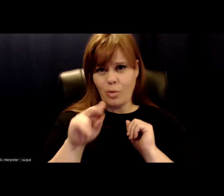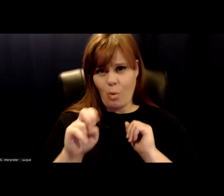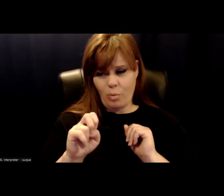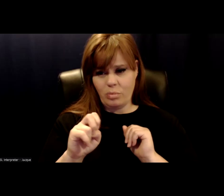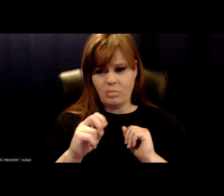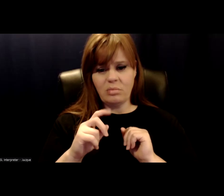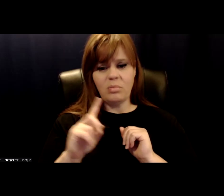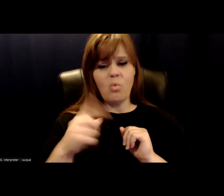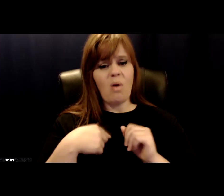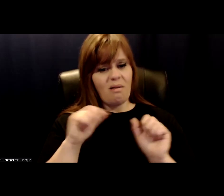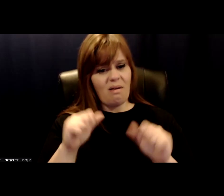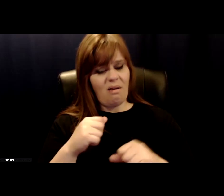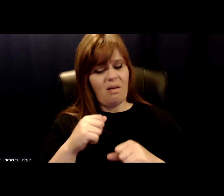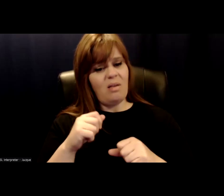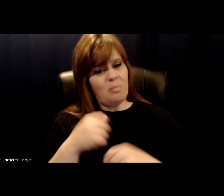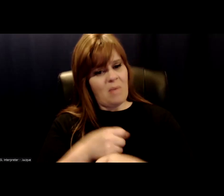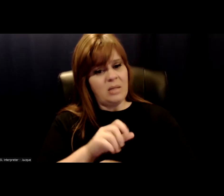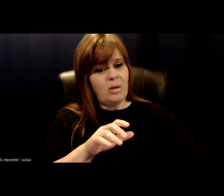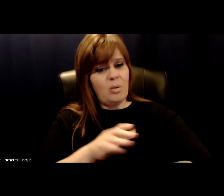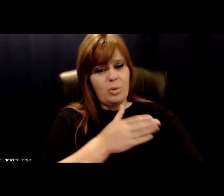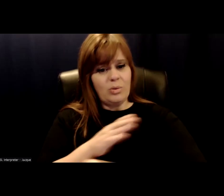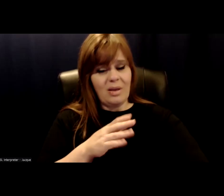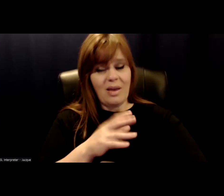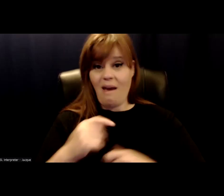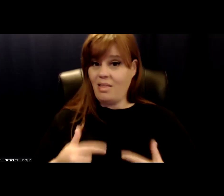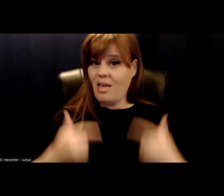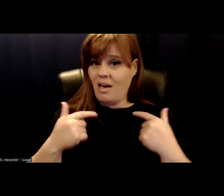life an act, not of perfection,